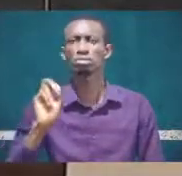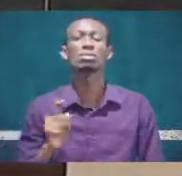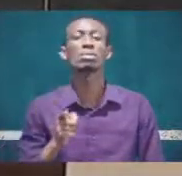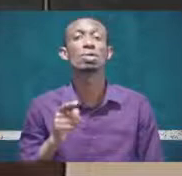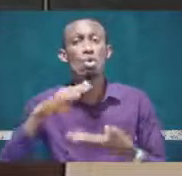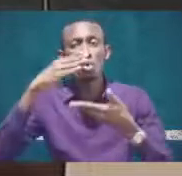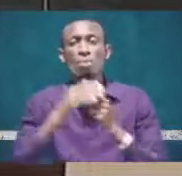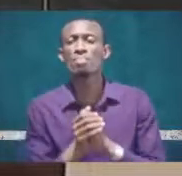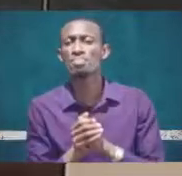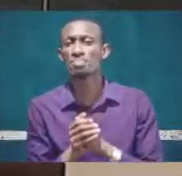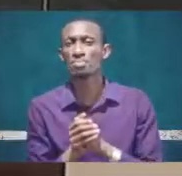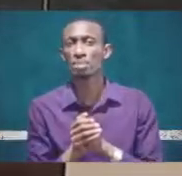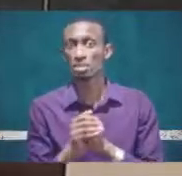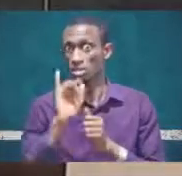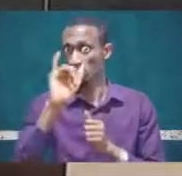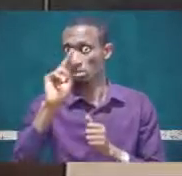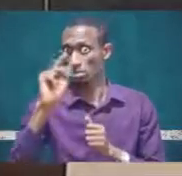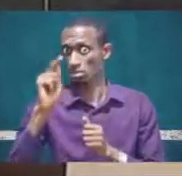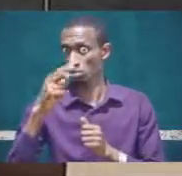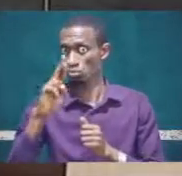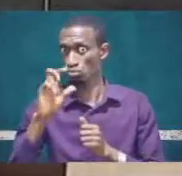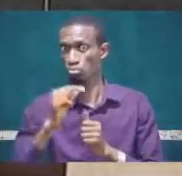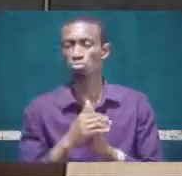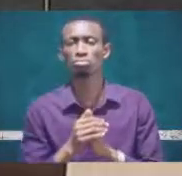integral of trigonometric function.